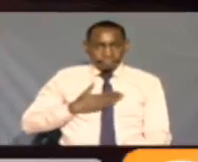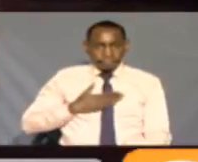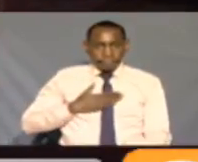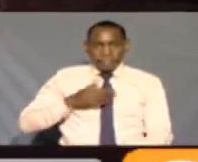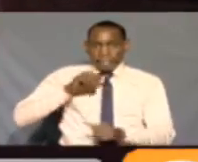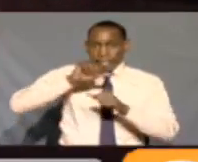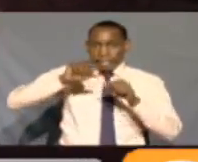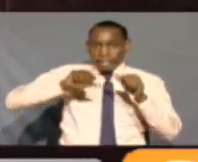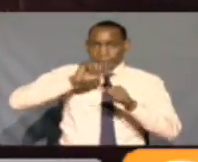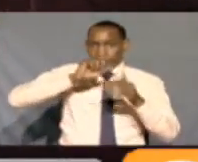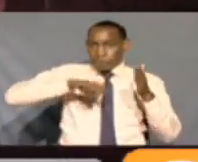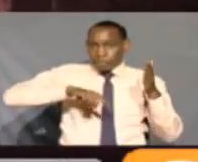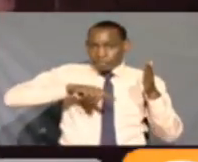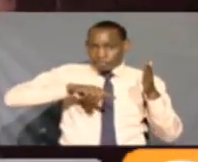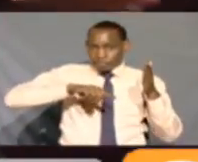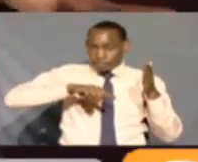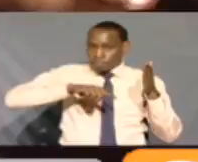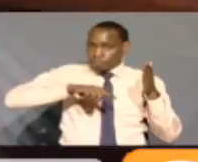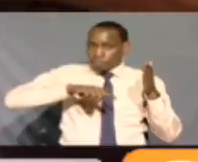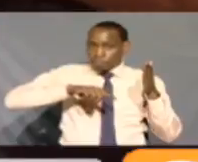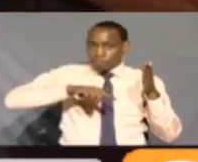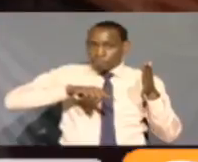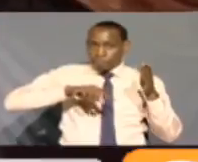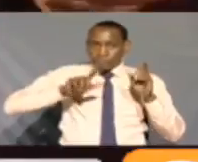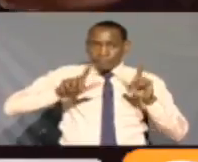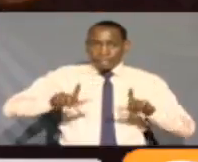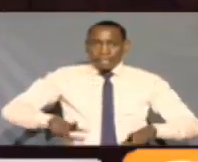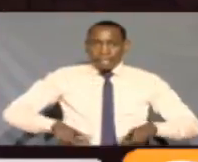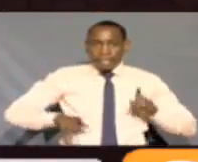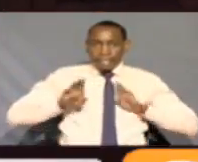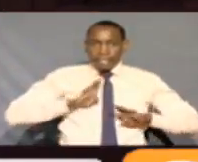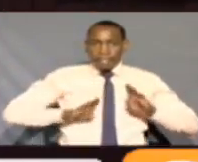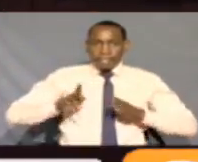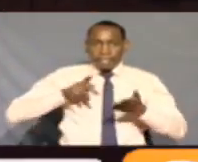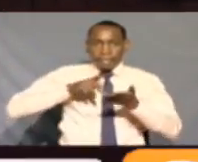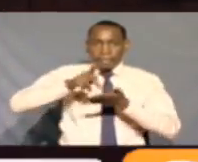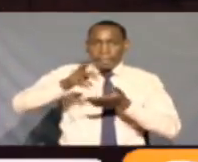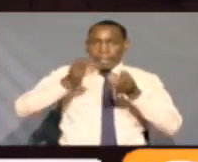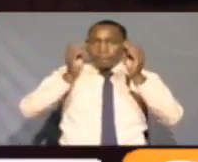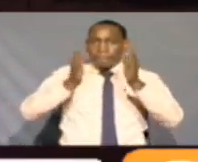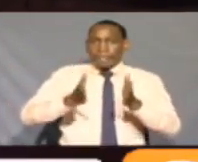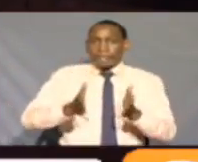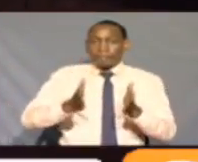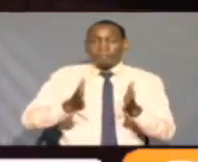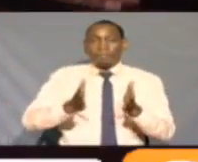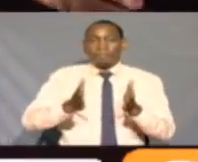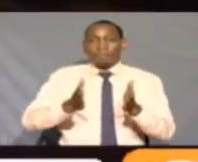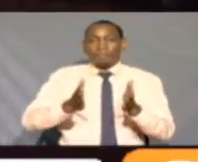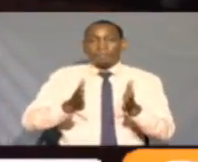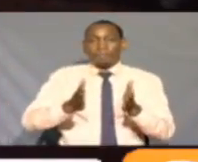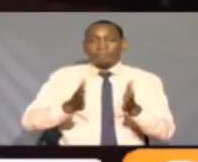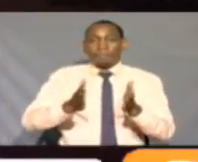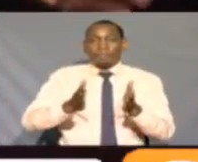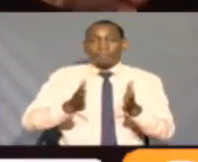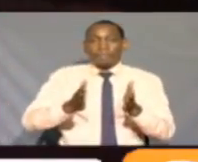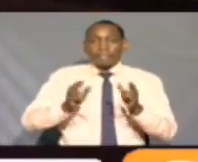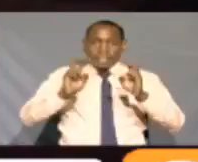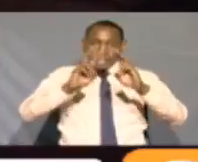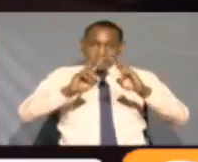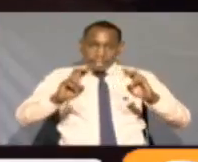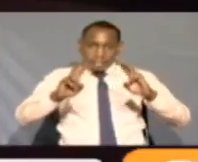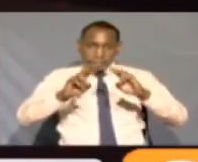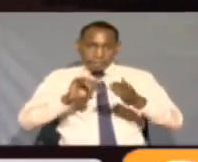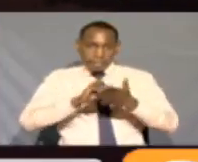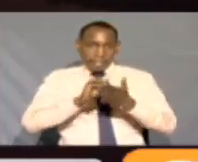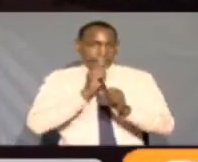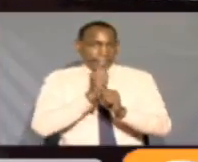My question is about the lifestyle of the procurement officers. The investigation that